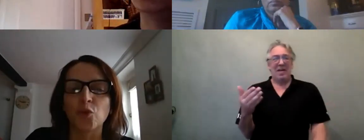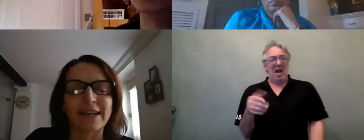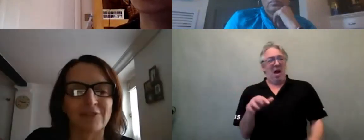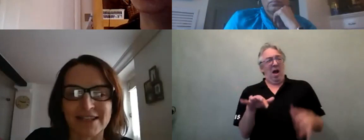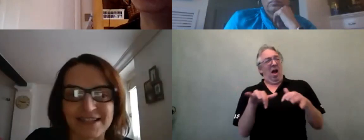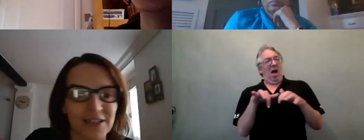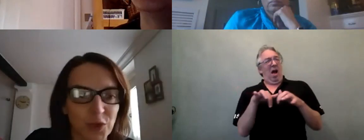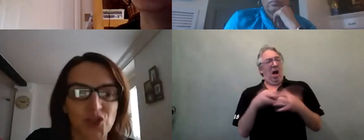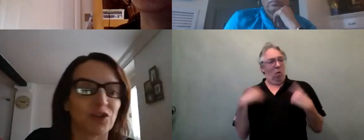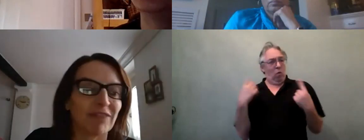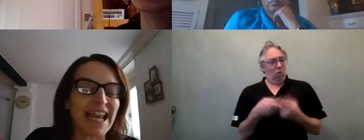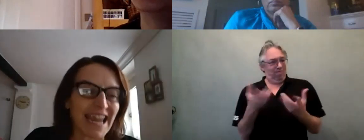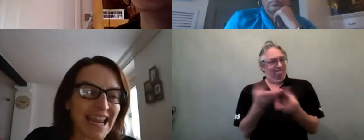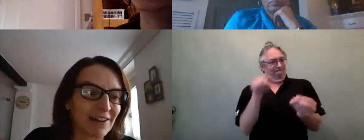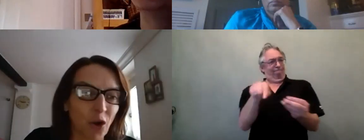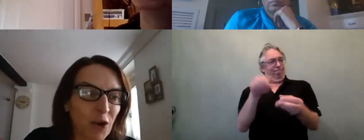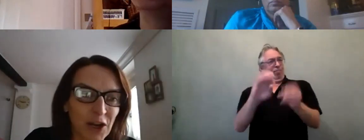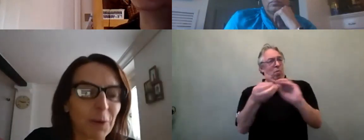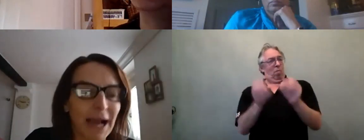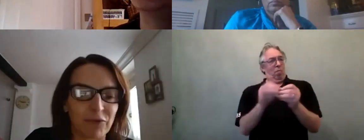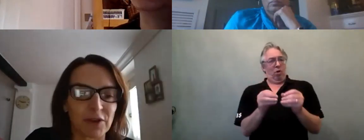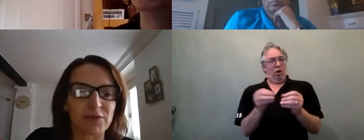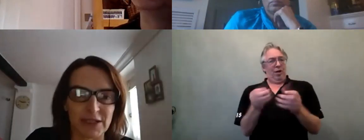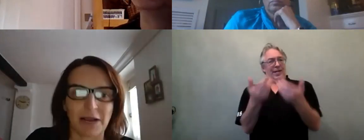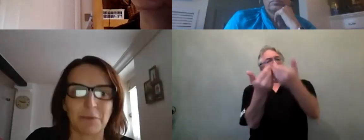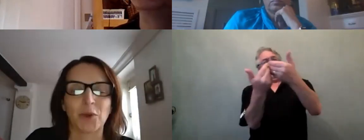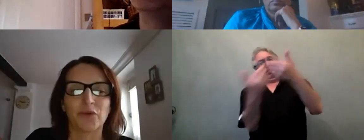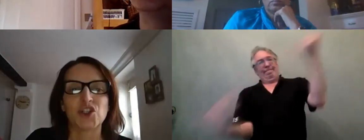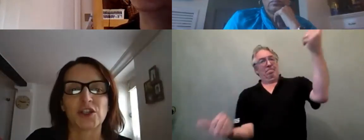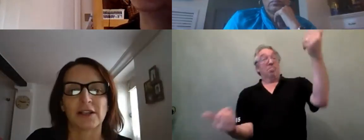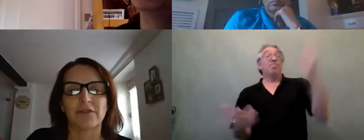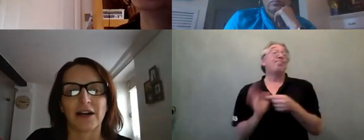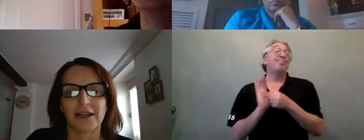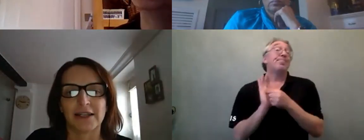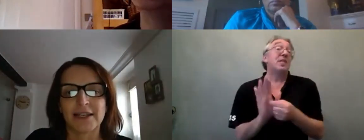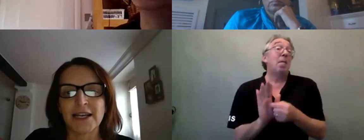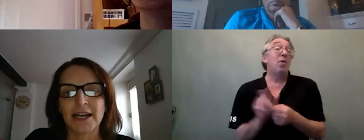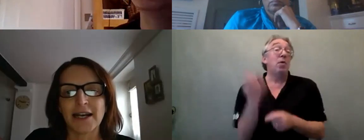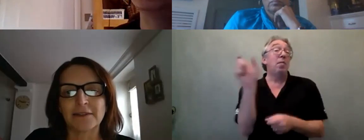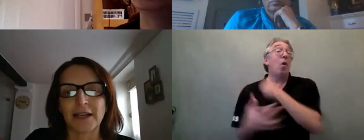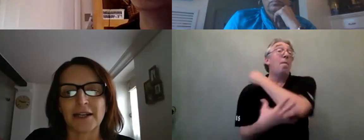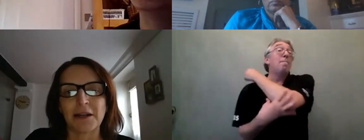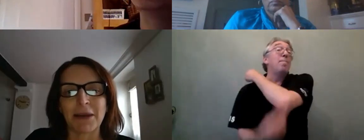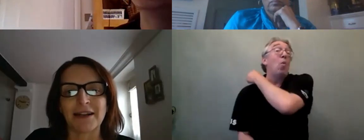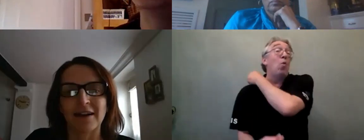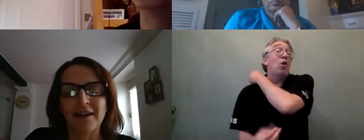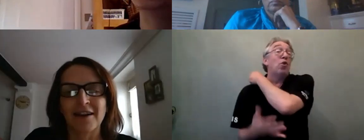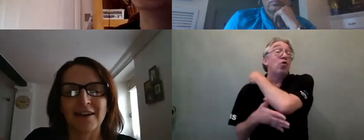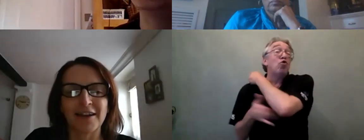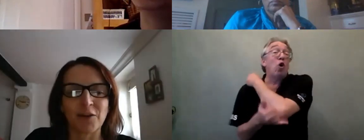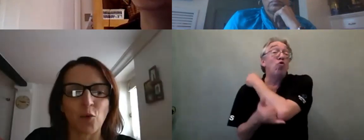How do we address this situation in low-income countries, for example, of digital divide, and in a